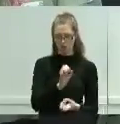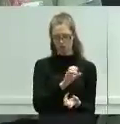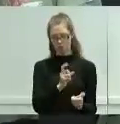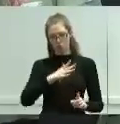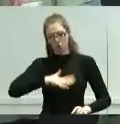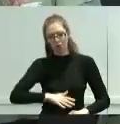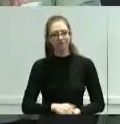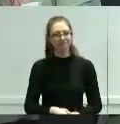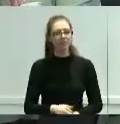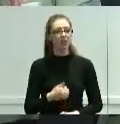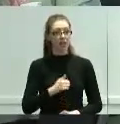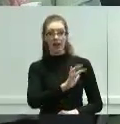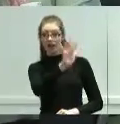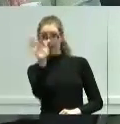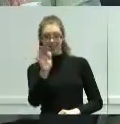Hi, everybody.